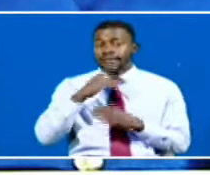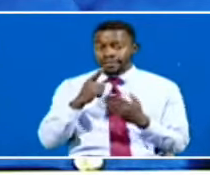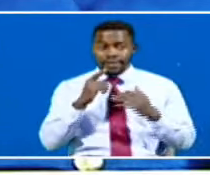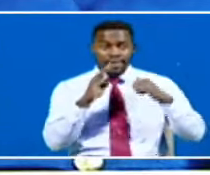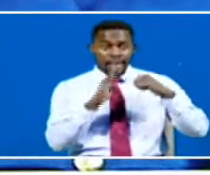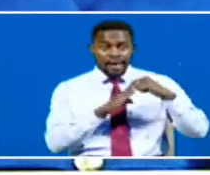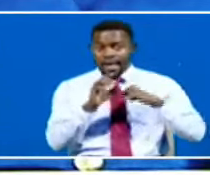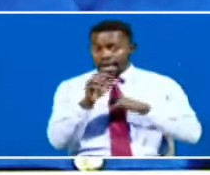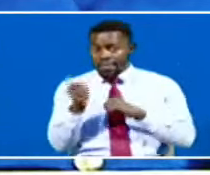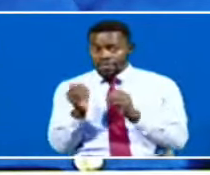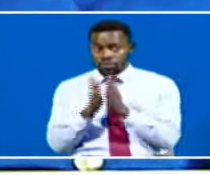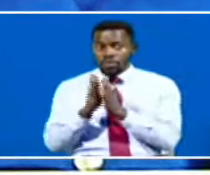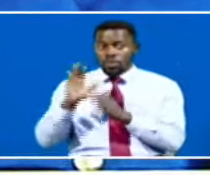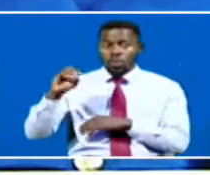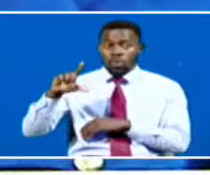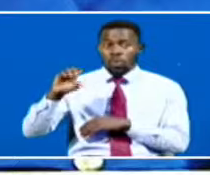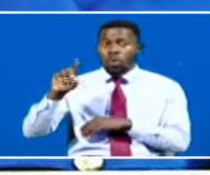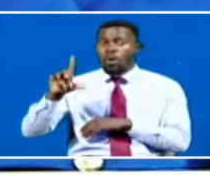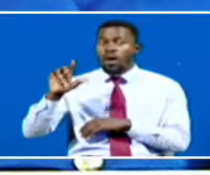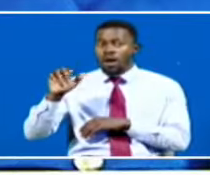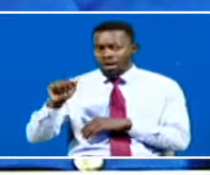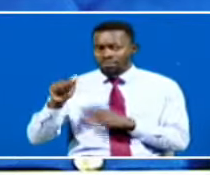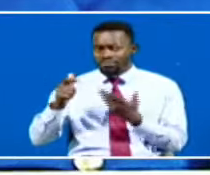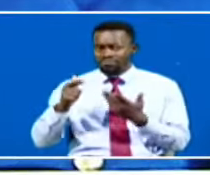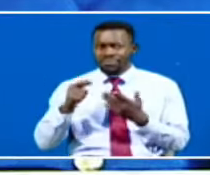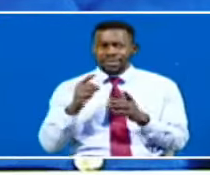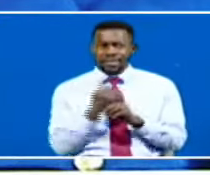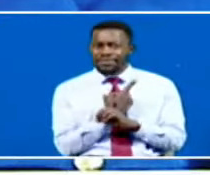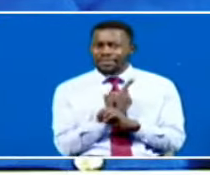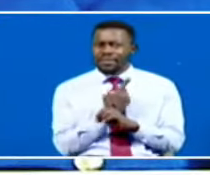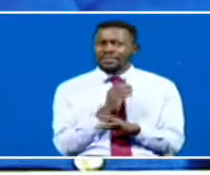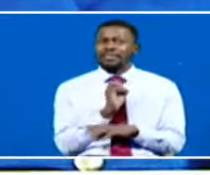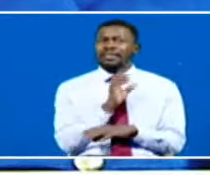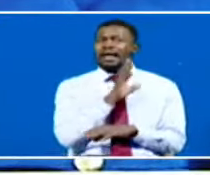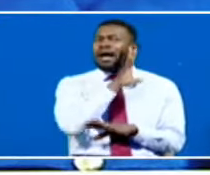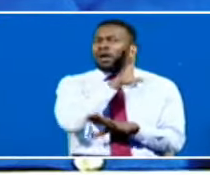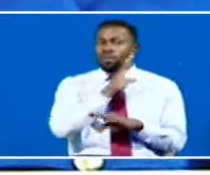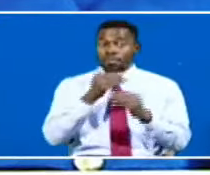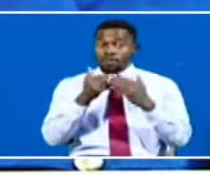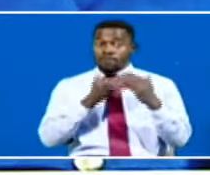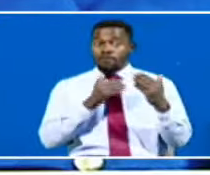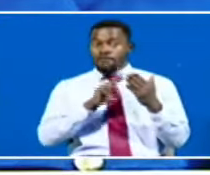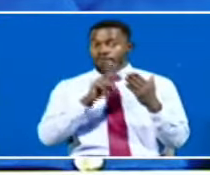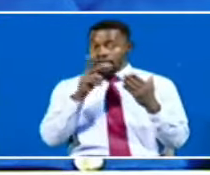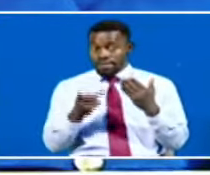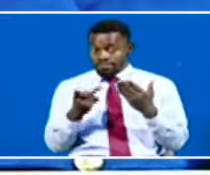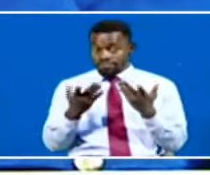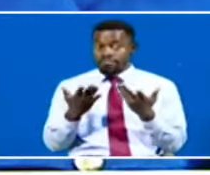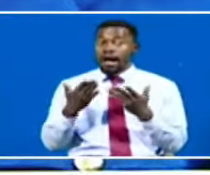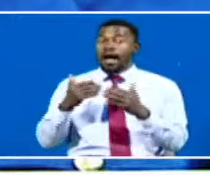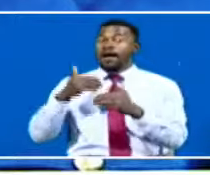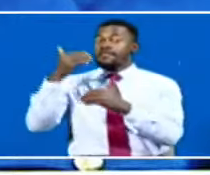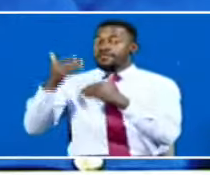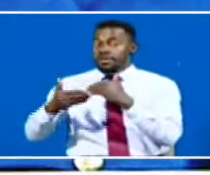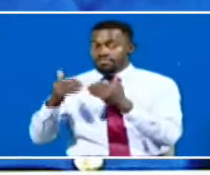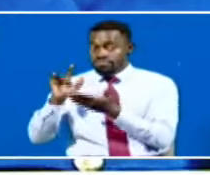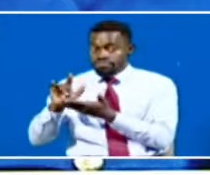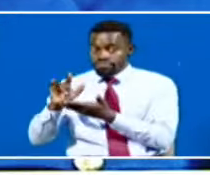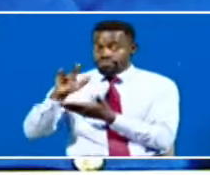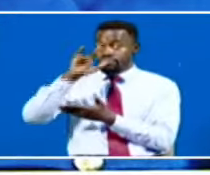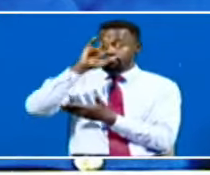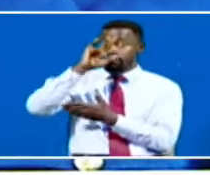others, produced a strange loud sound moments after taking off from Cheptulel Boys Secondary School before crashing at